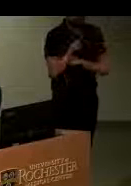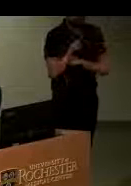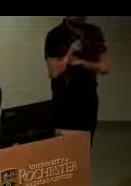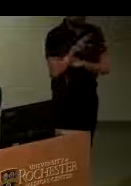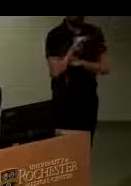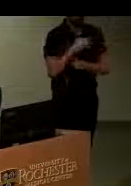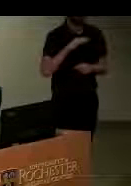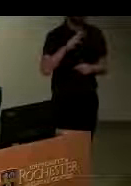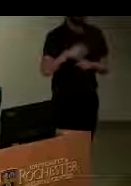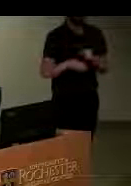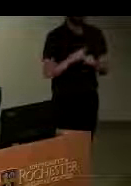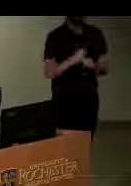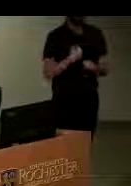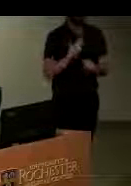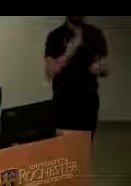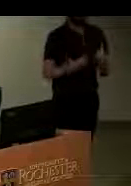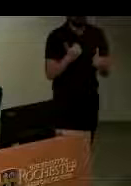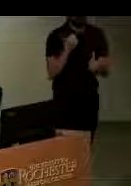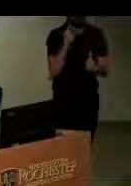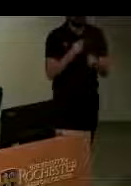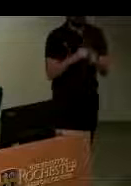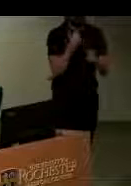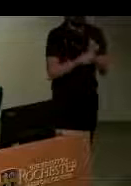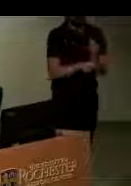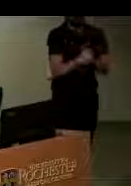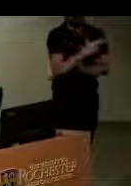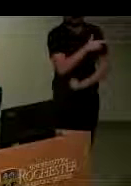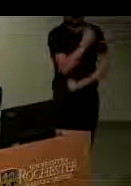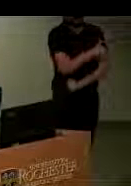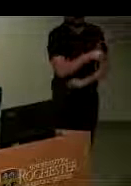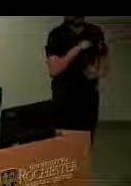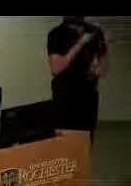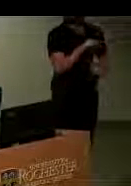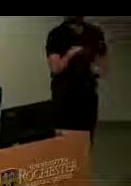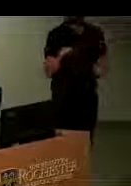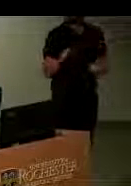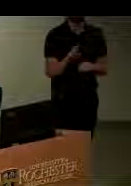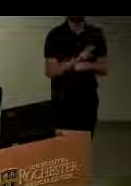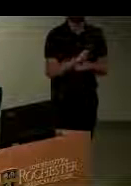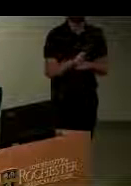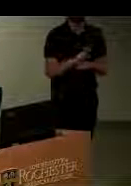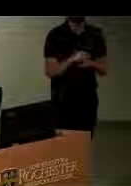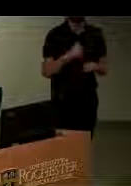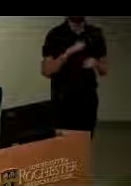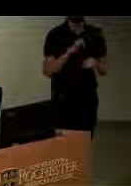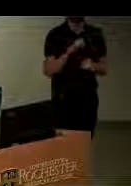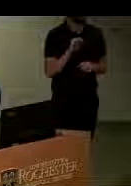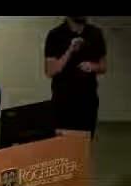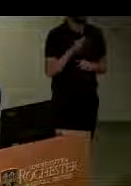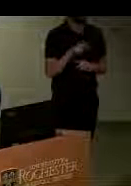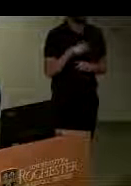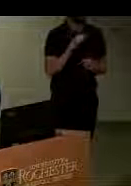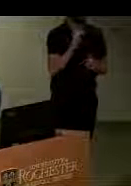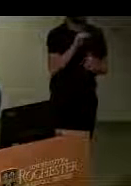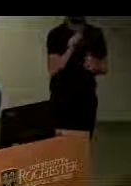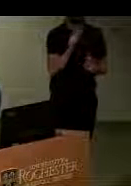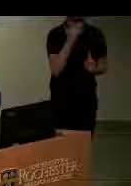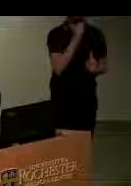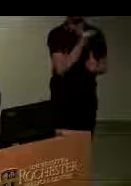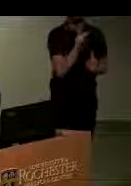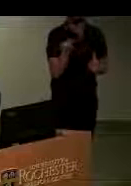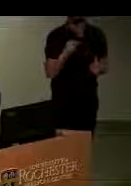my 4th year, I probably went to every other hospital to see whether I wanted to be a resident there by doing an elective. I